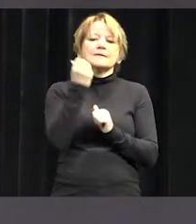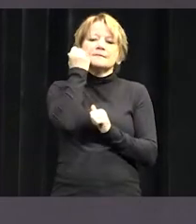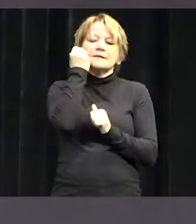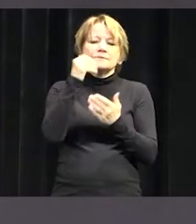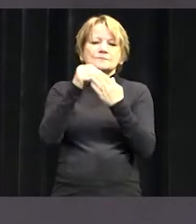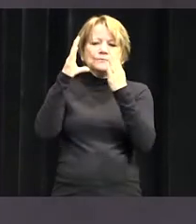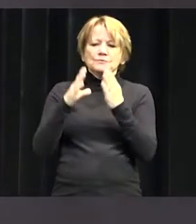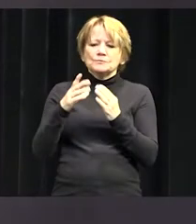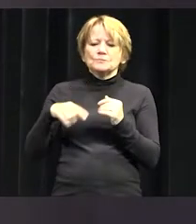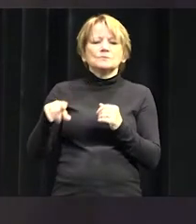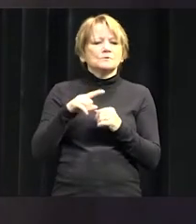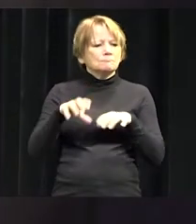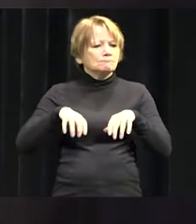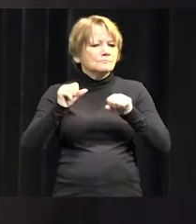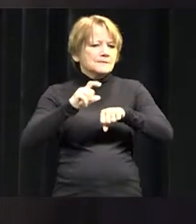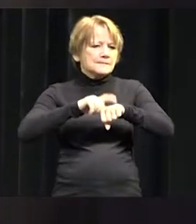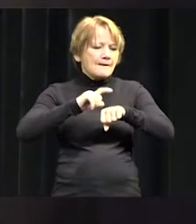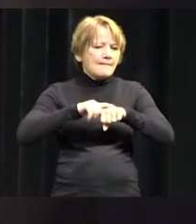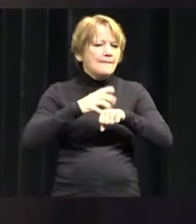time